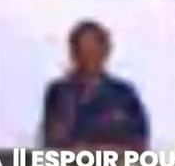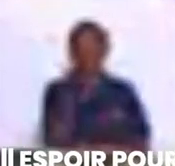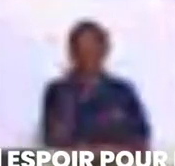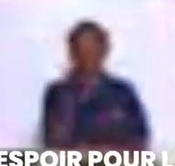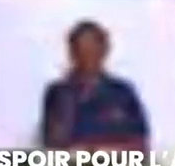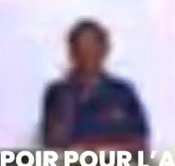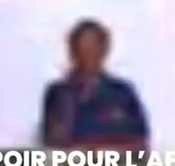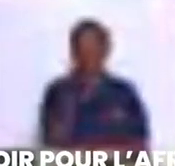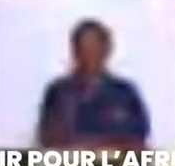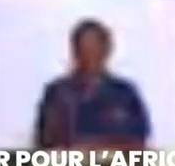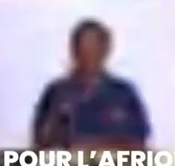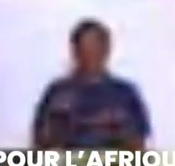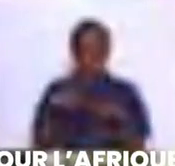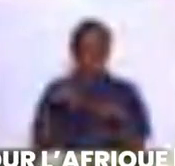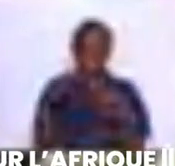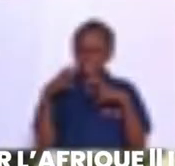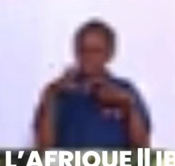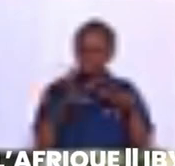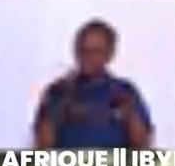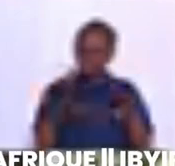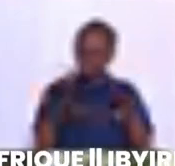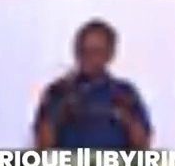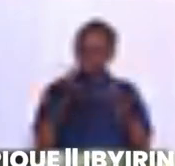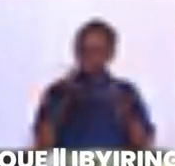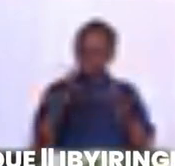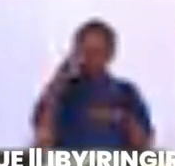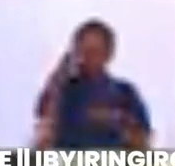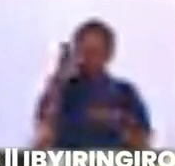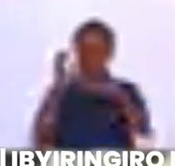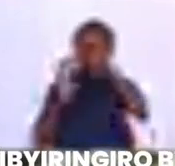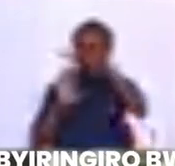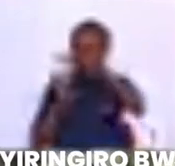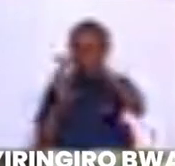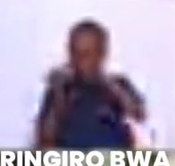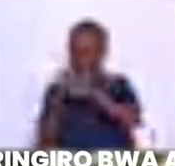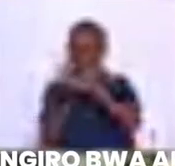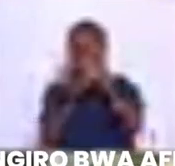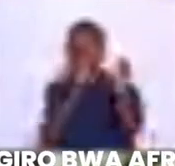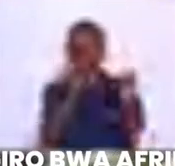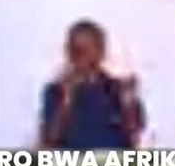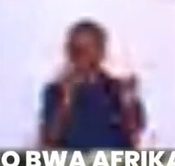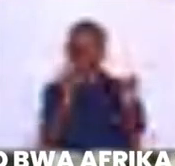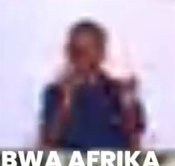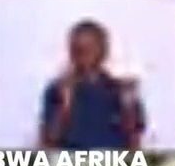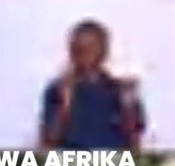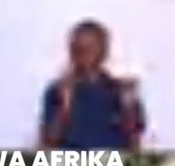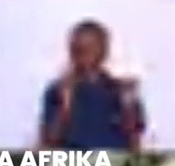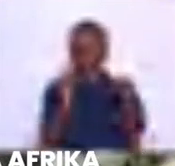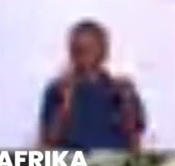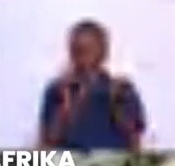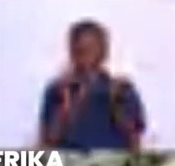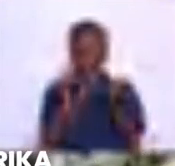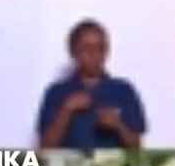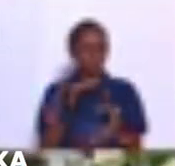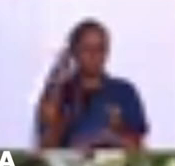you know, I've been frustrated because the bulb is not working. But I